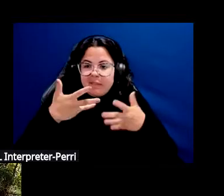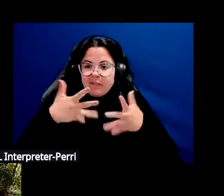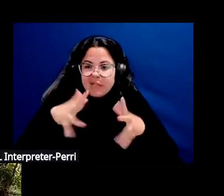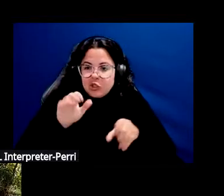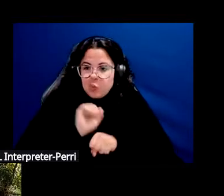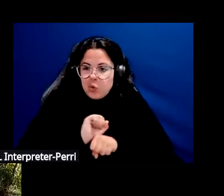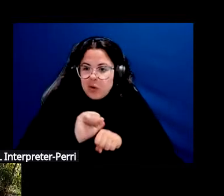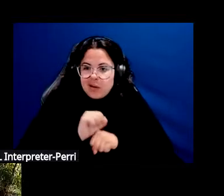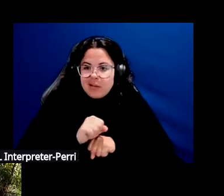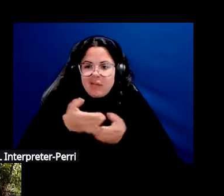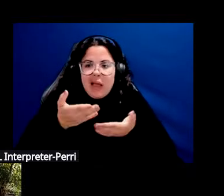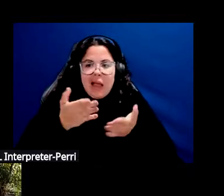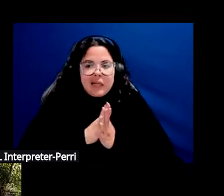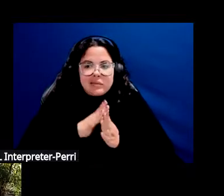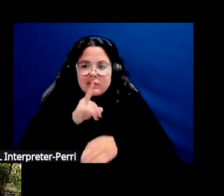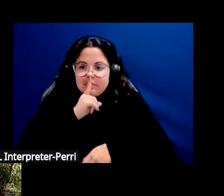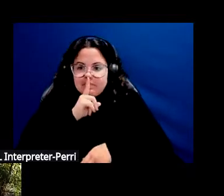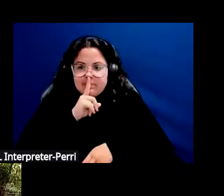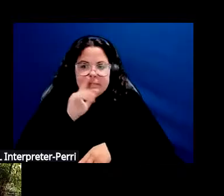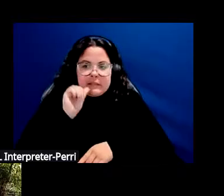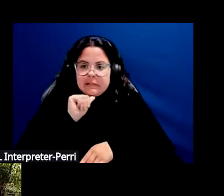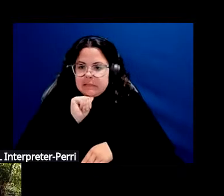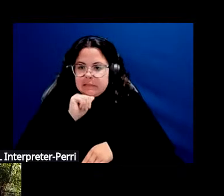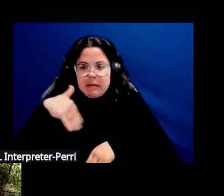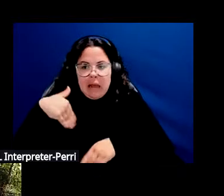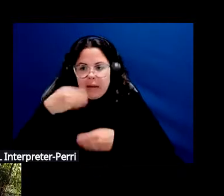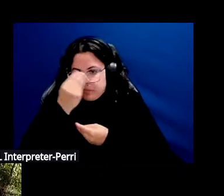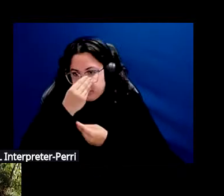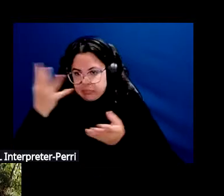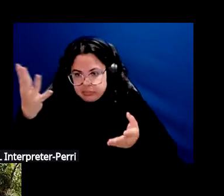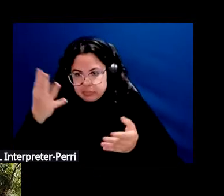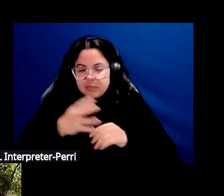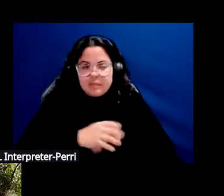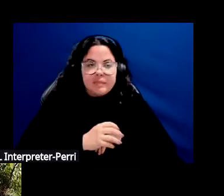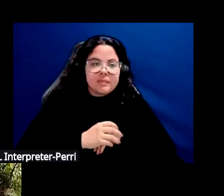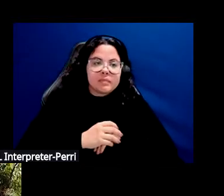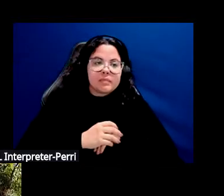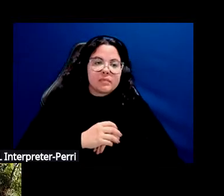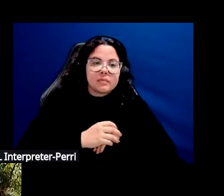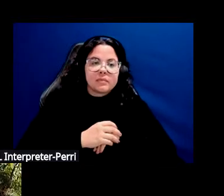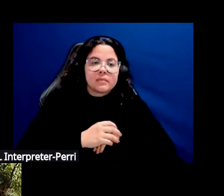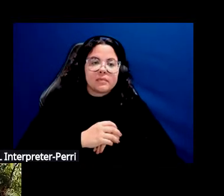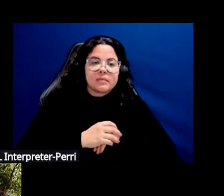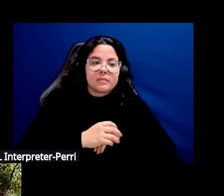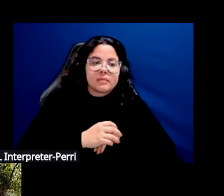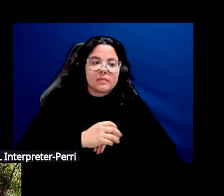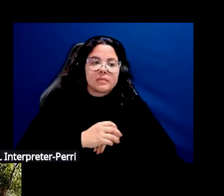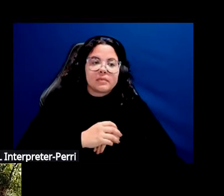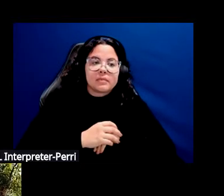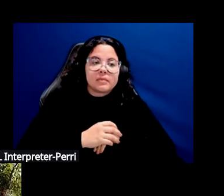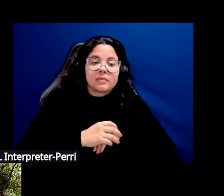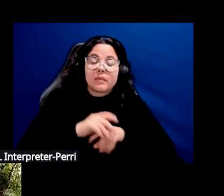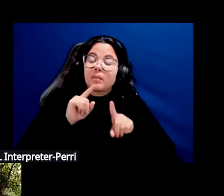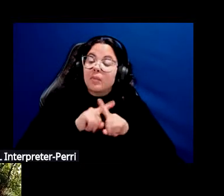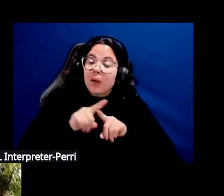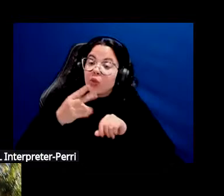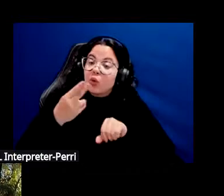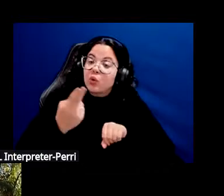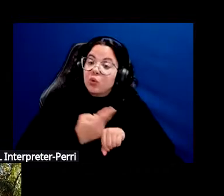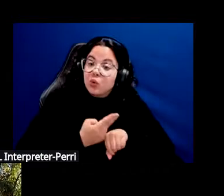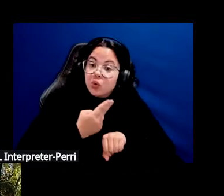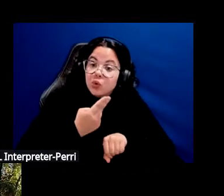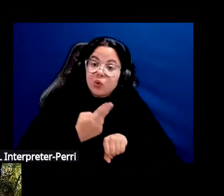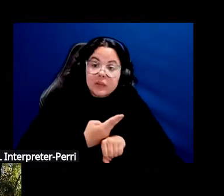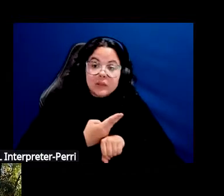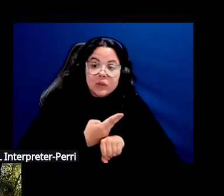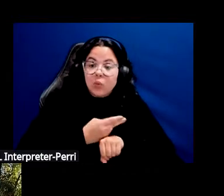they've asked me to withhold, too much information until they can issue their own press release. But the use is